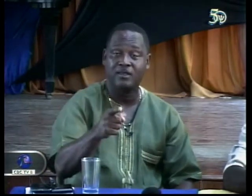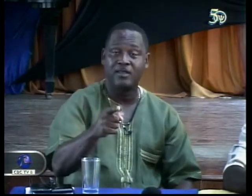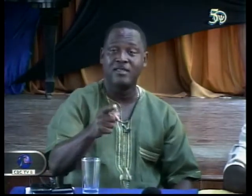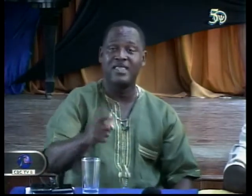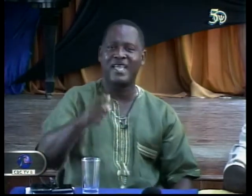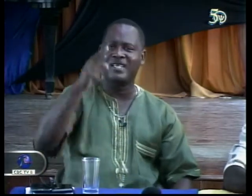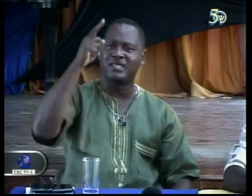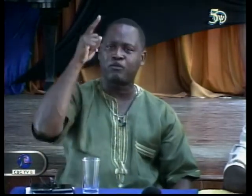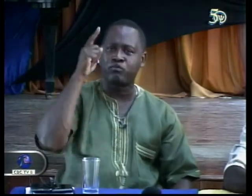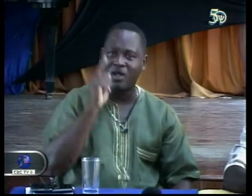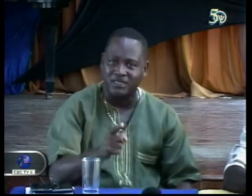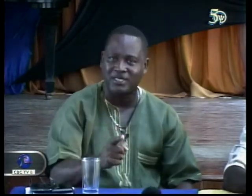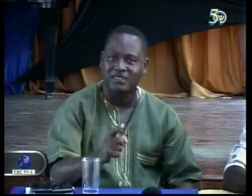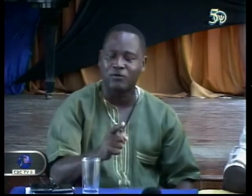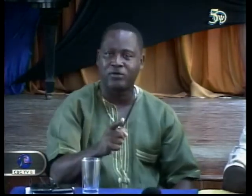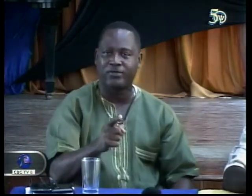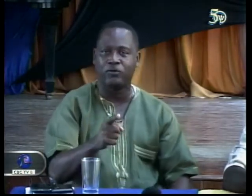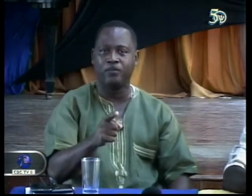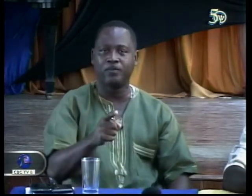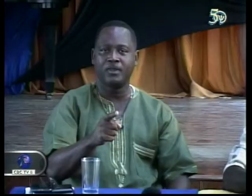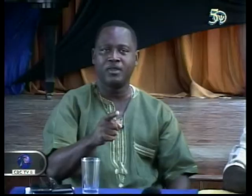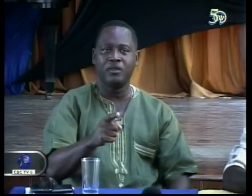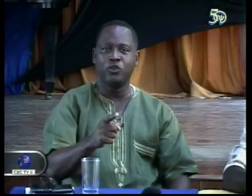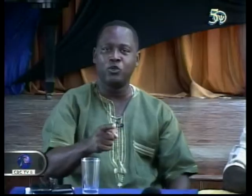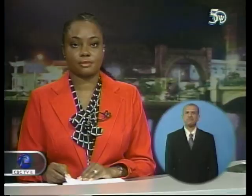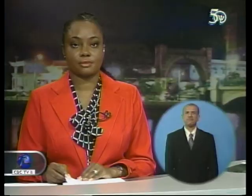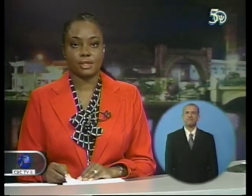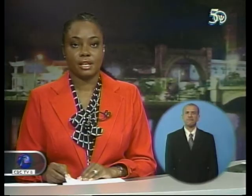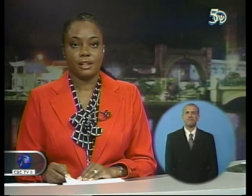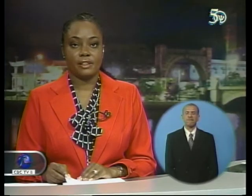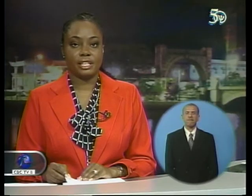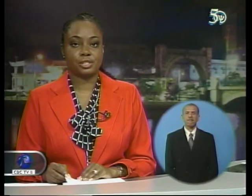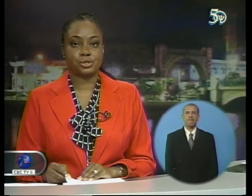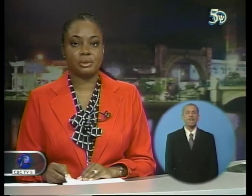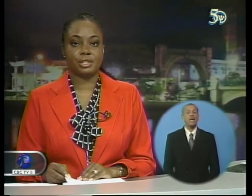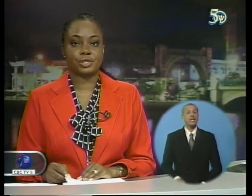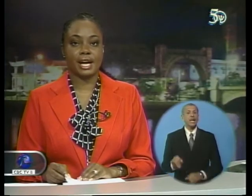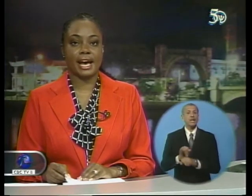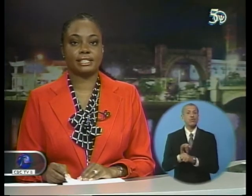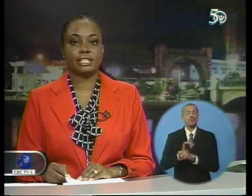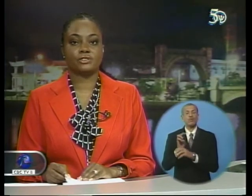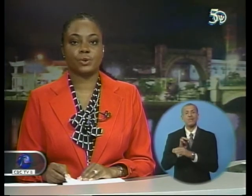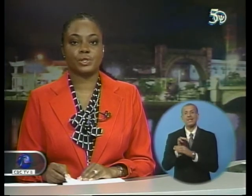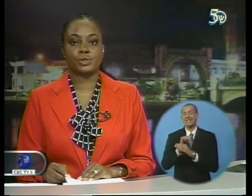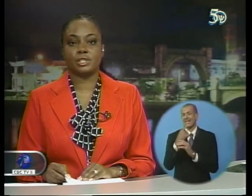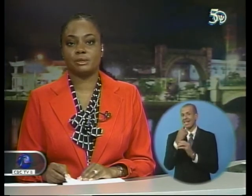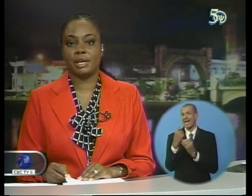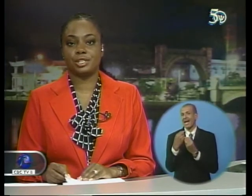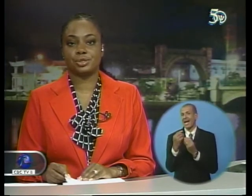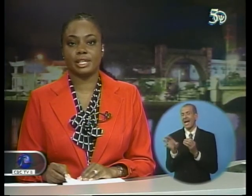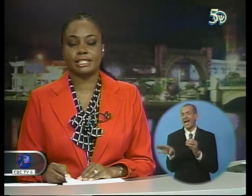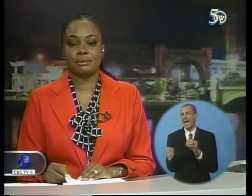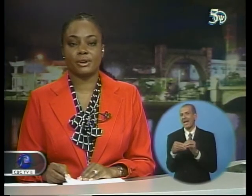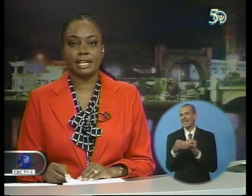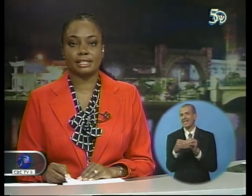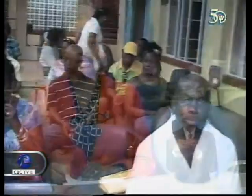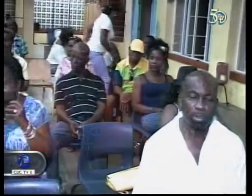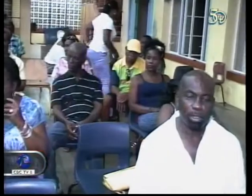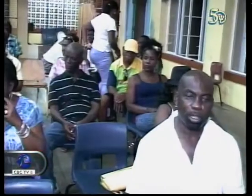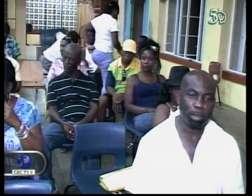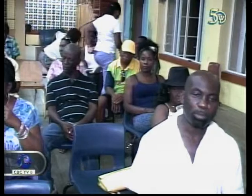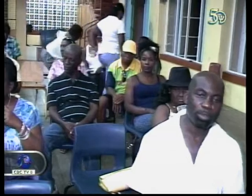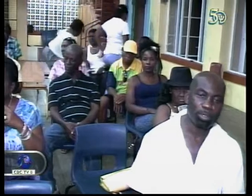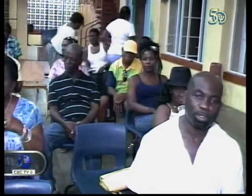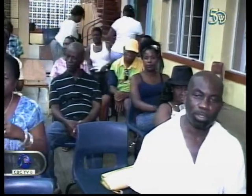me, there is a process to go through. The industry minister added his voice to the debate during a Democratic